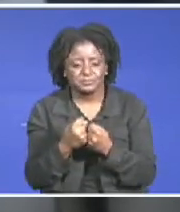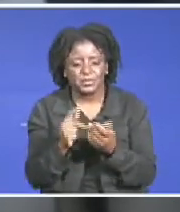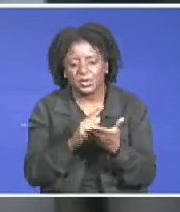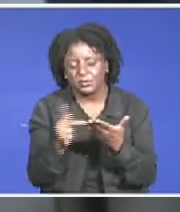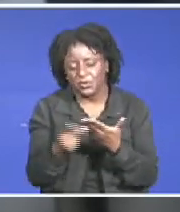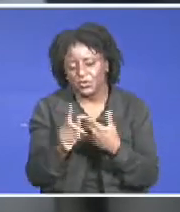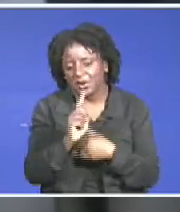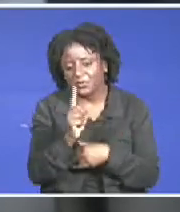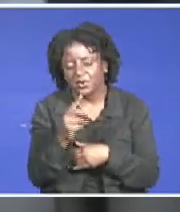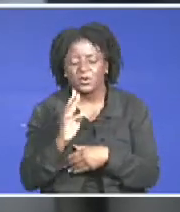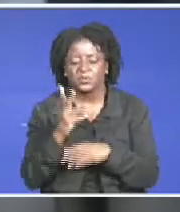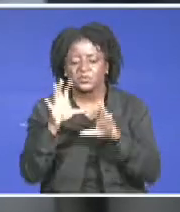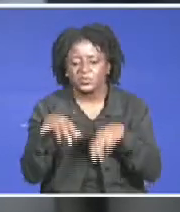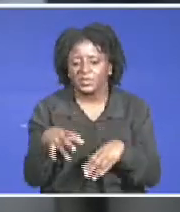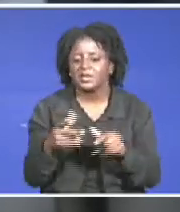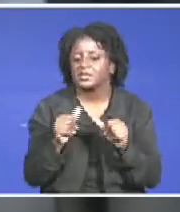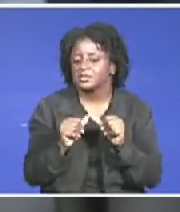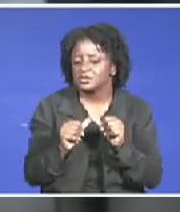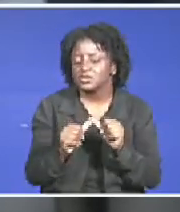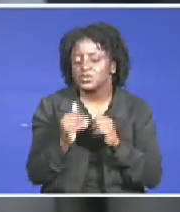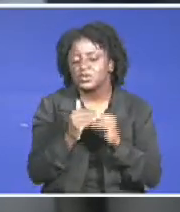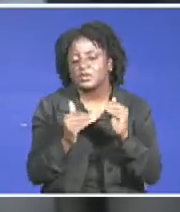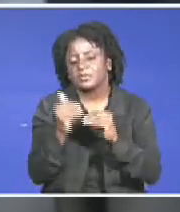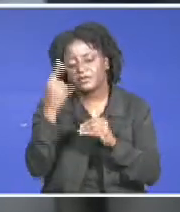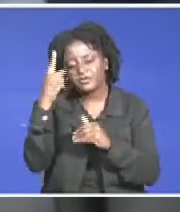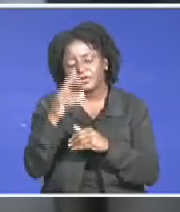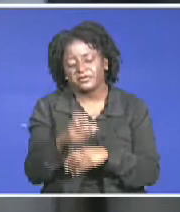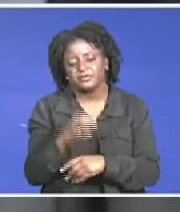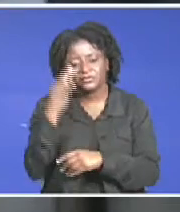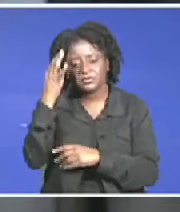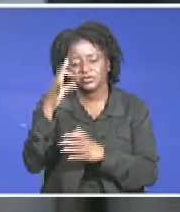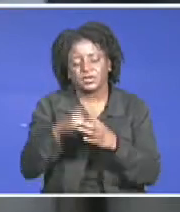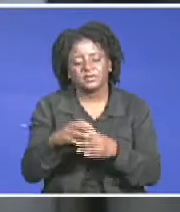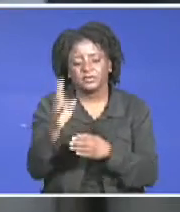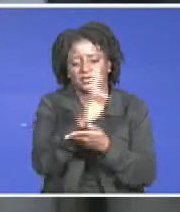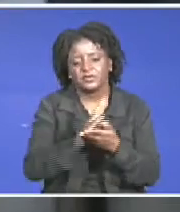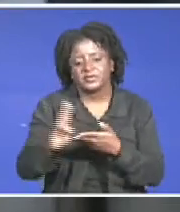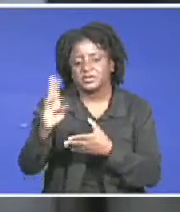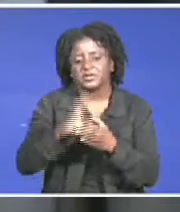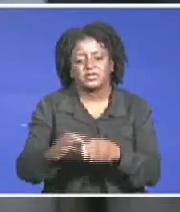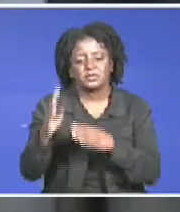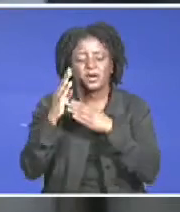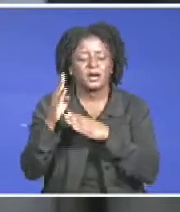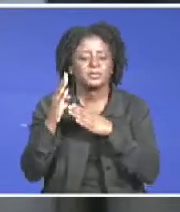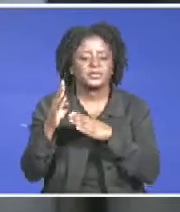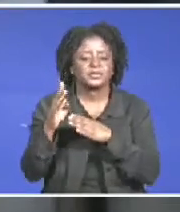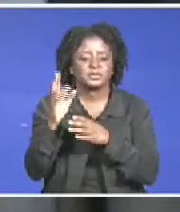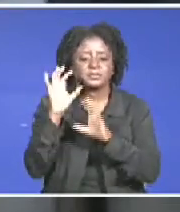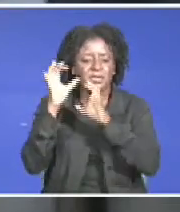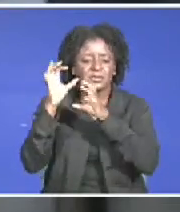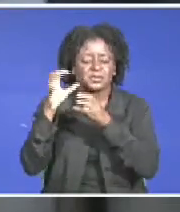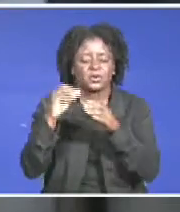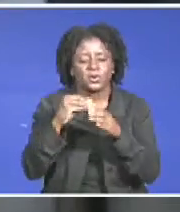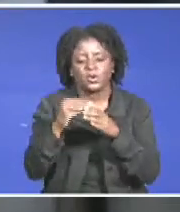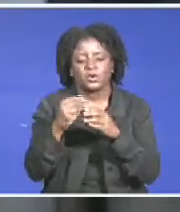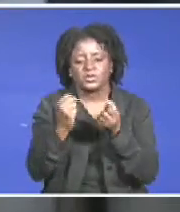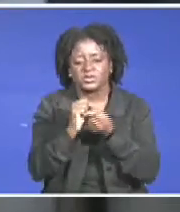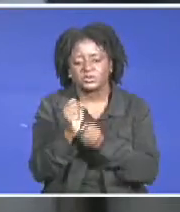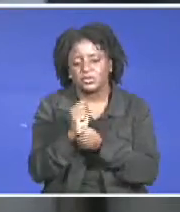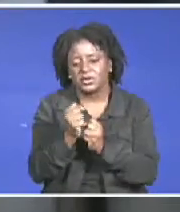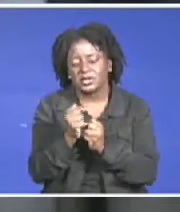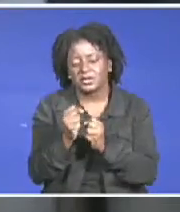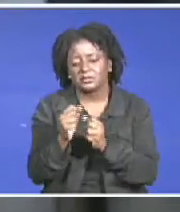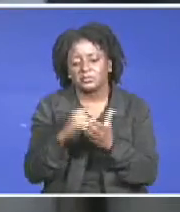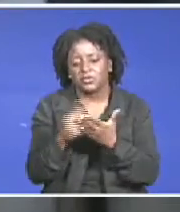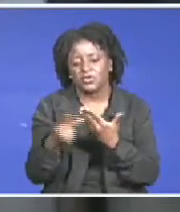a tournament, a program where we could continue to build for the future of the University of the Bahamas basketball, or even the sporting program there in